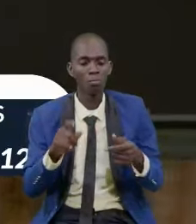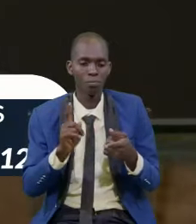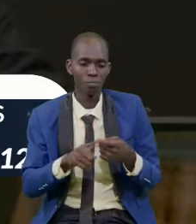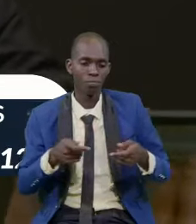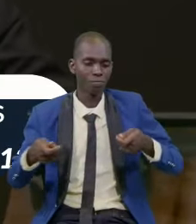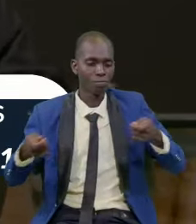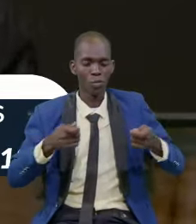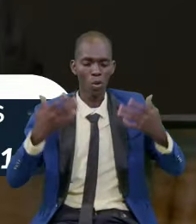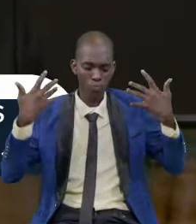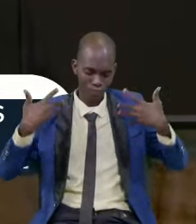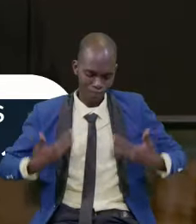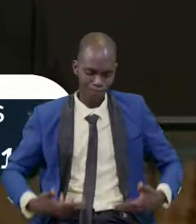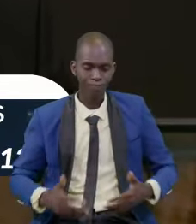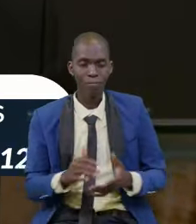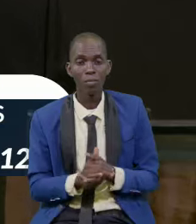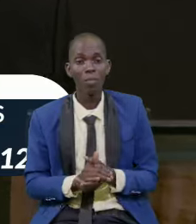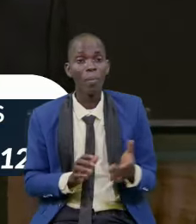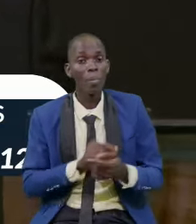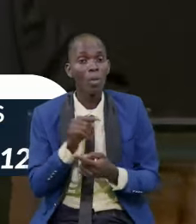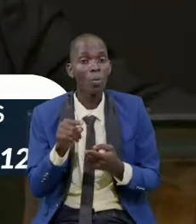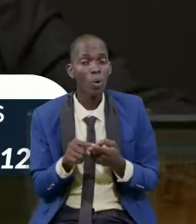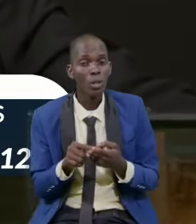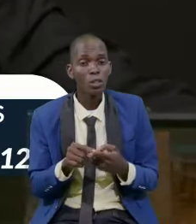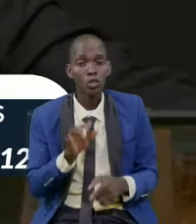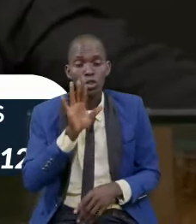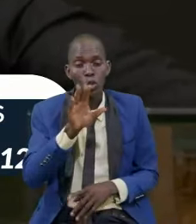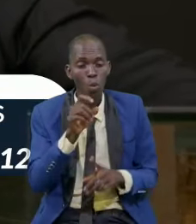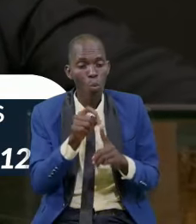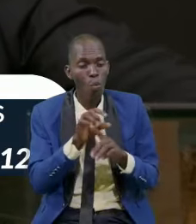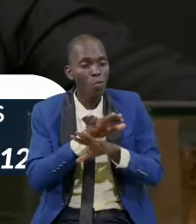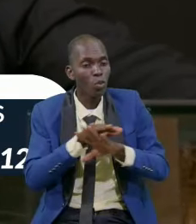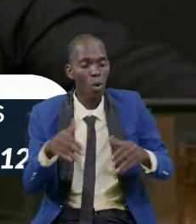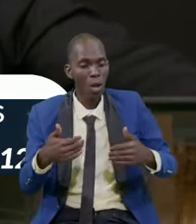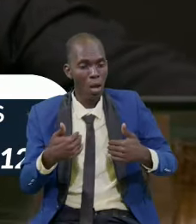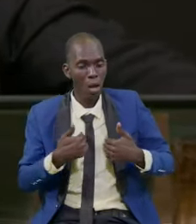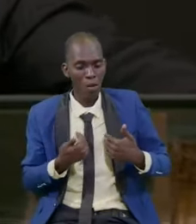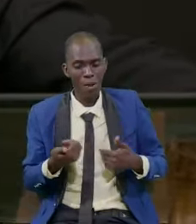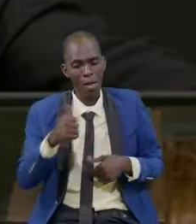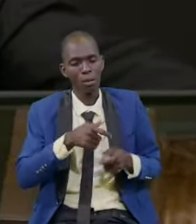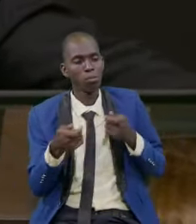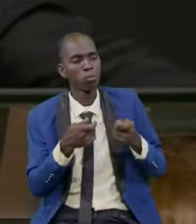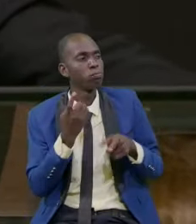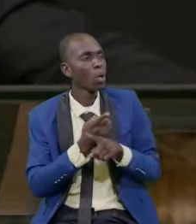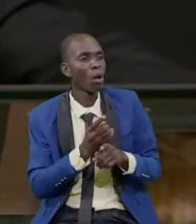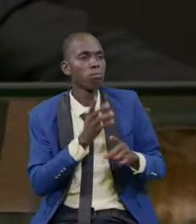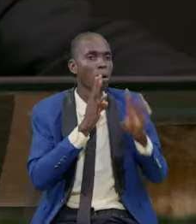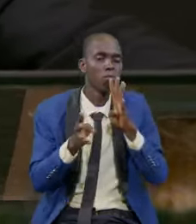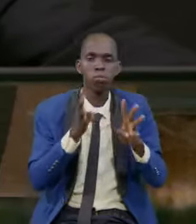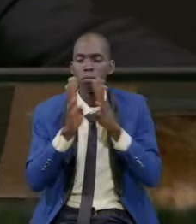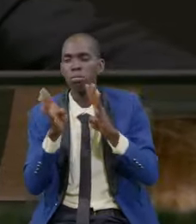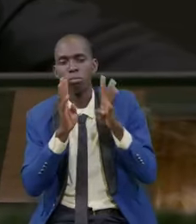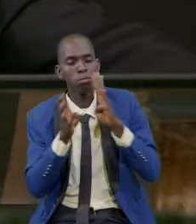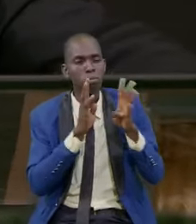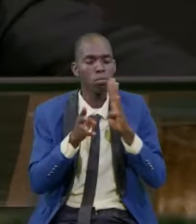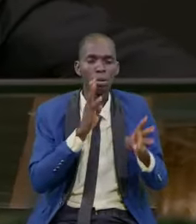whole body. When your words don't have any control, and you talk and talk and talk, and